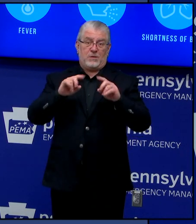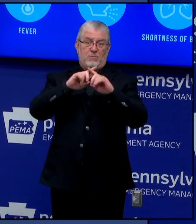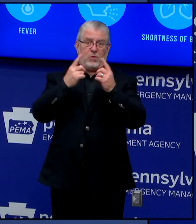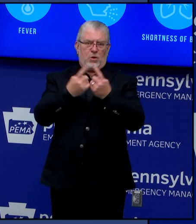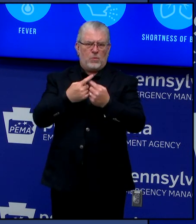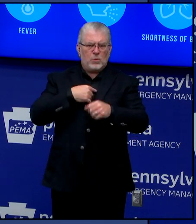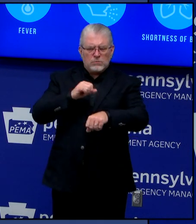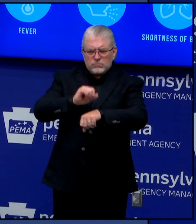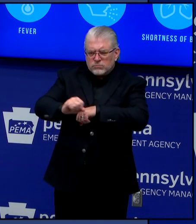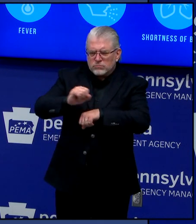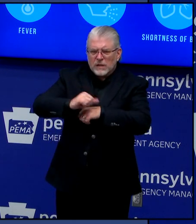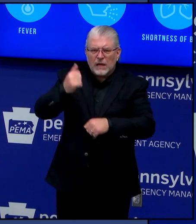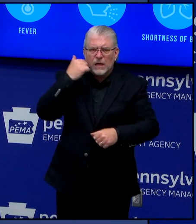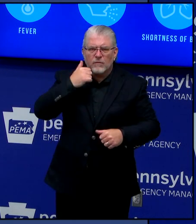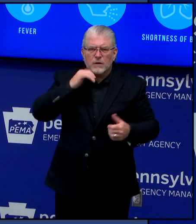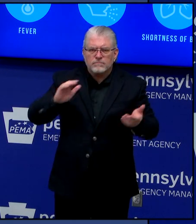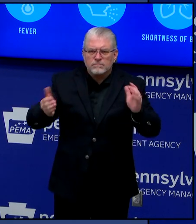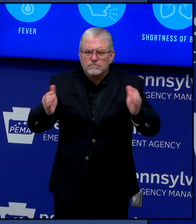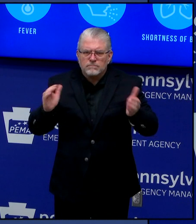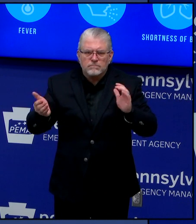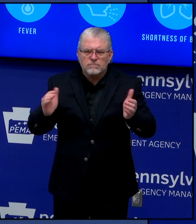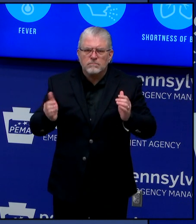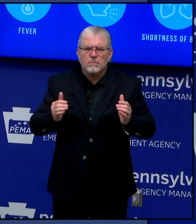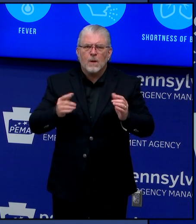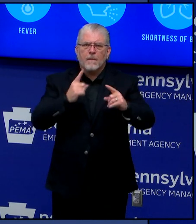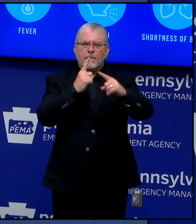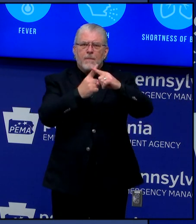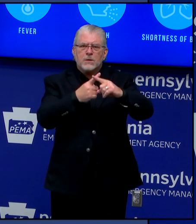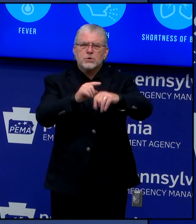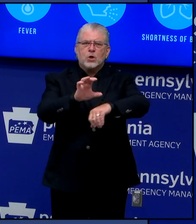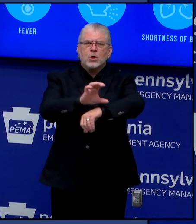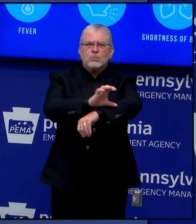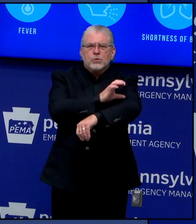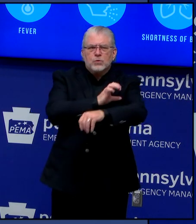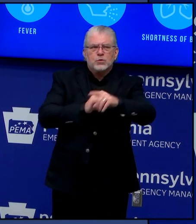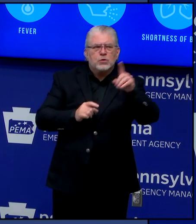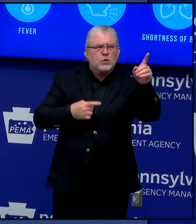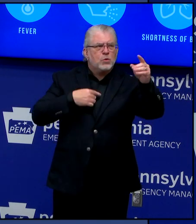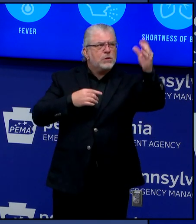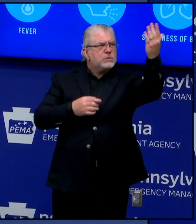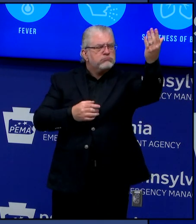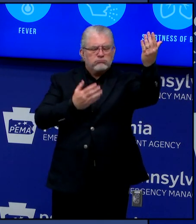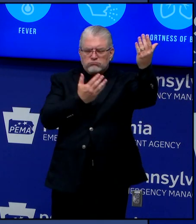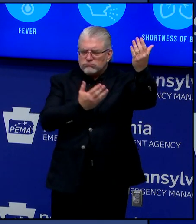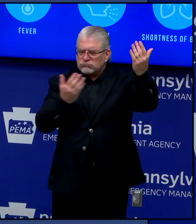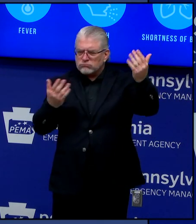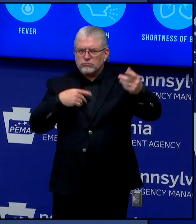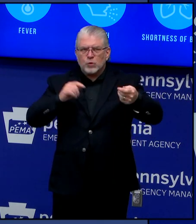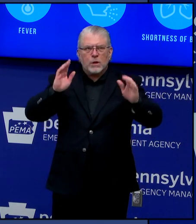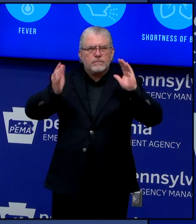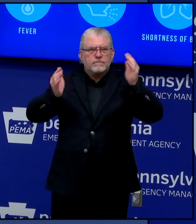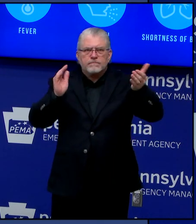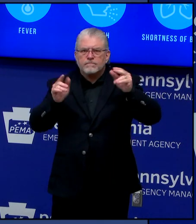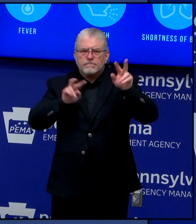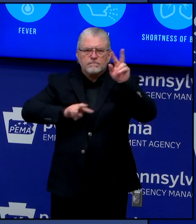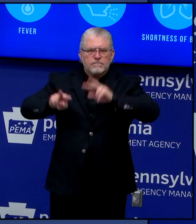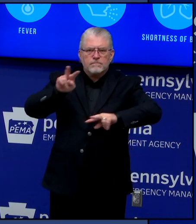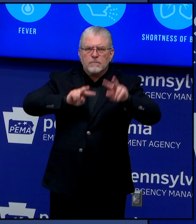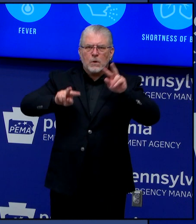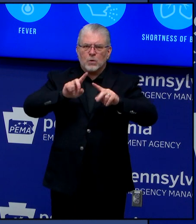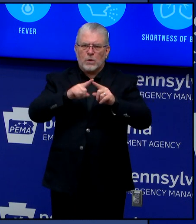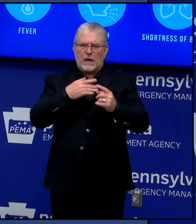other reconciliations, and we want to make sure that we have the absolute most accurate data possible for Pennsylvania. From the